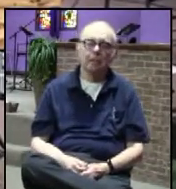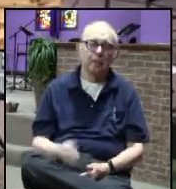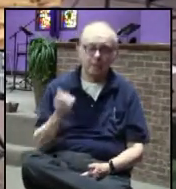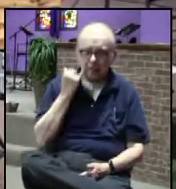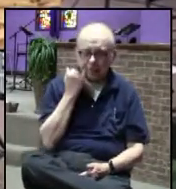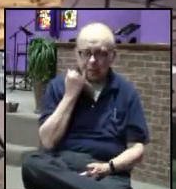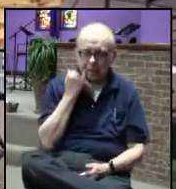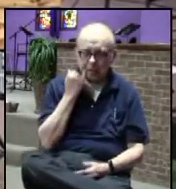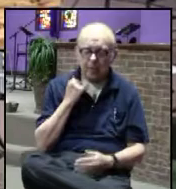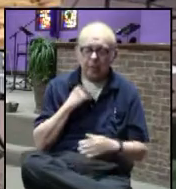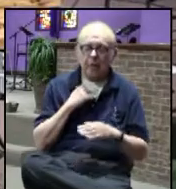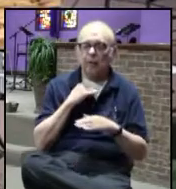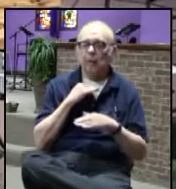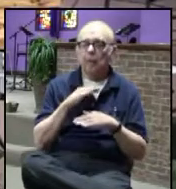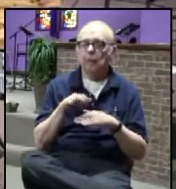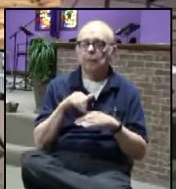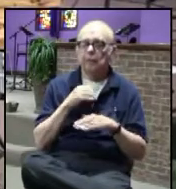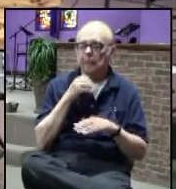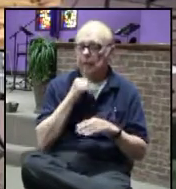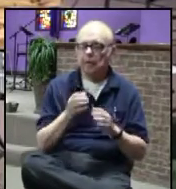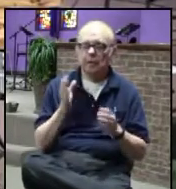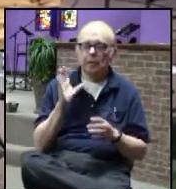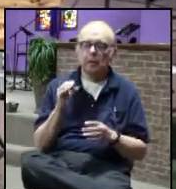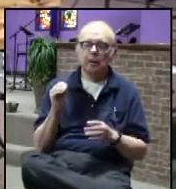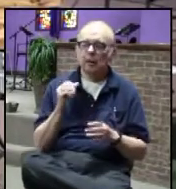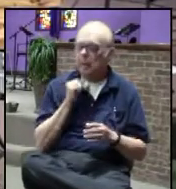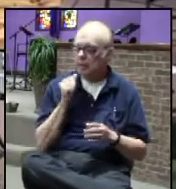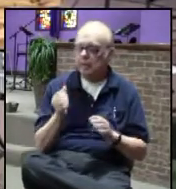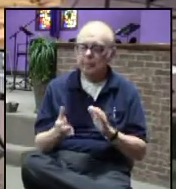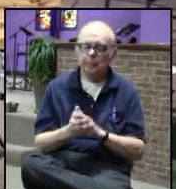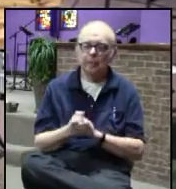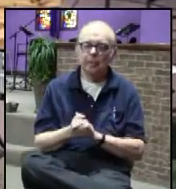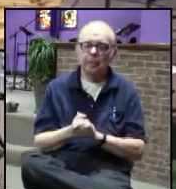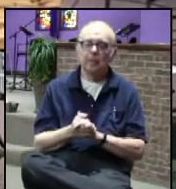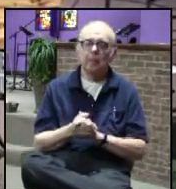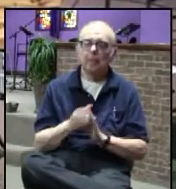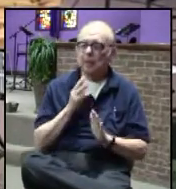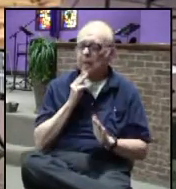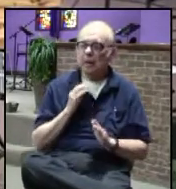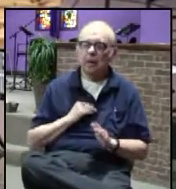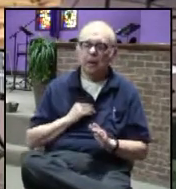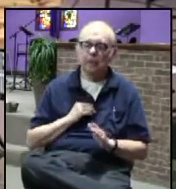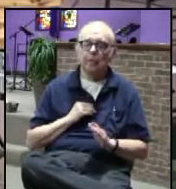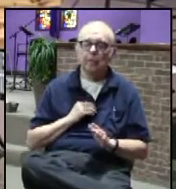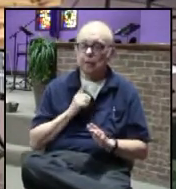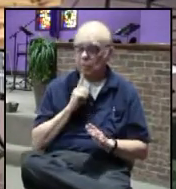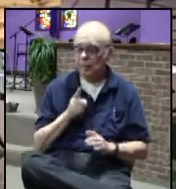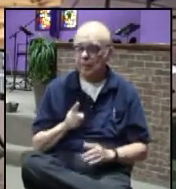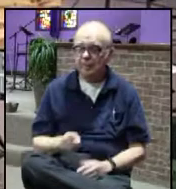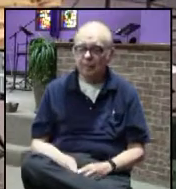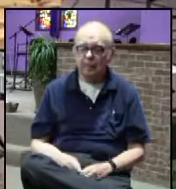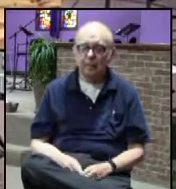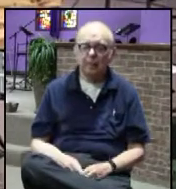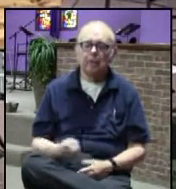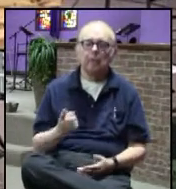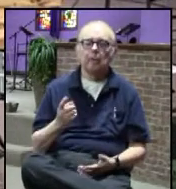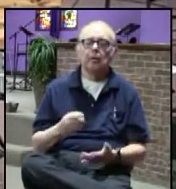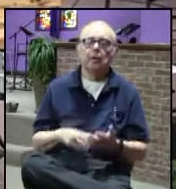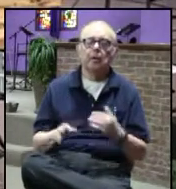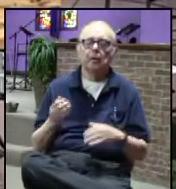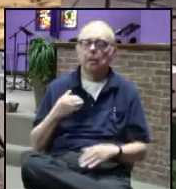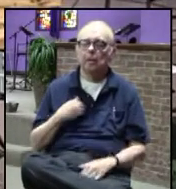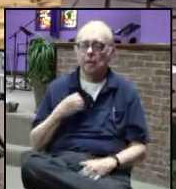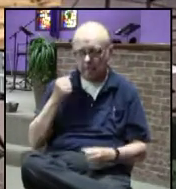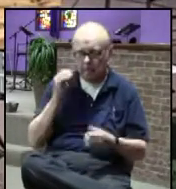If you were over the age of 50, you were not to get remarried. You would be a widow indeed. Well, you don't have